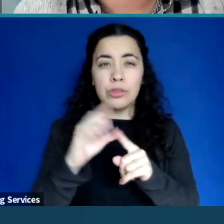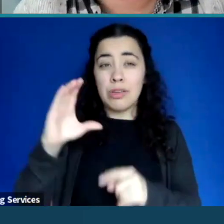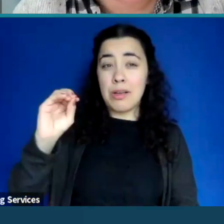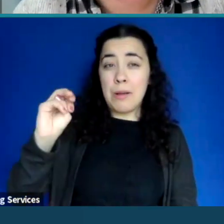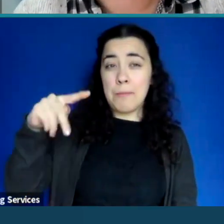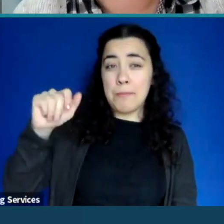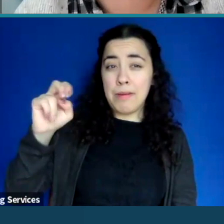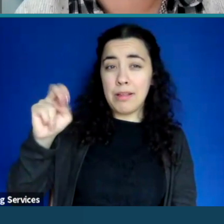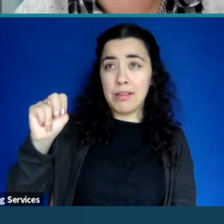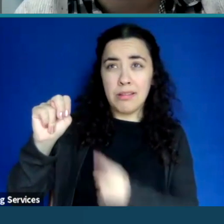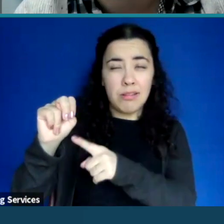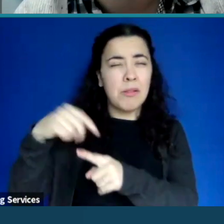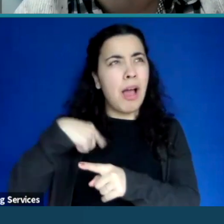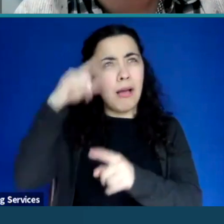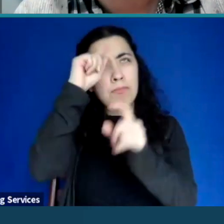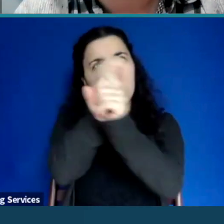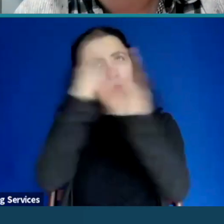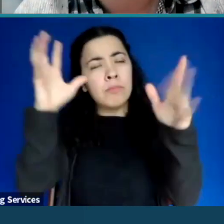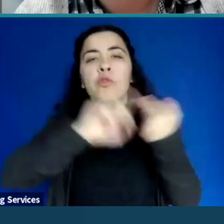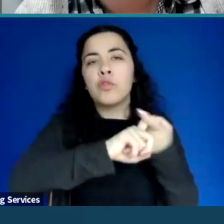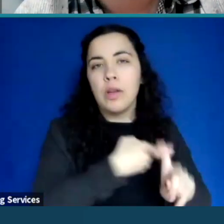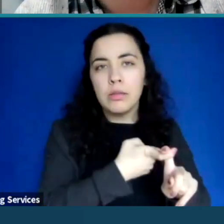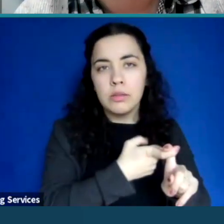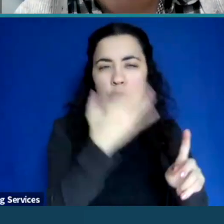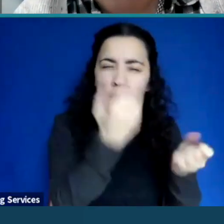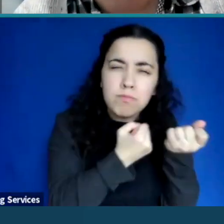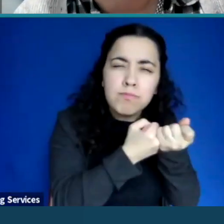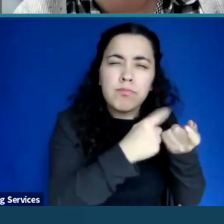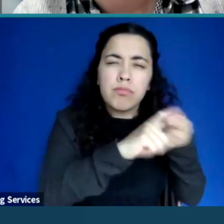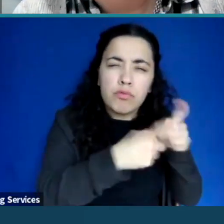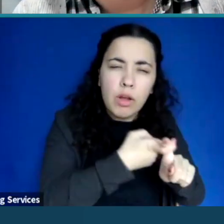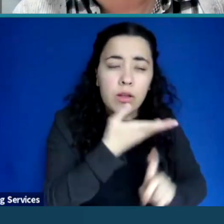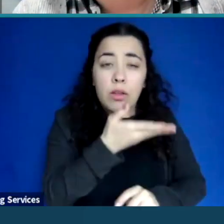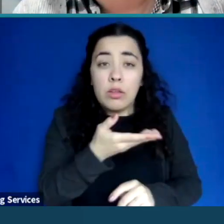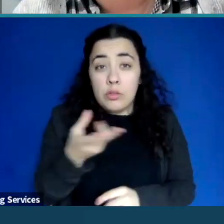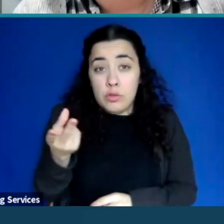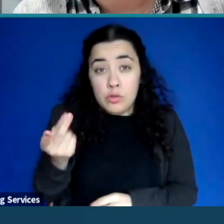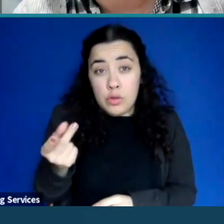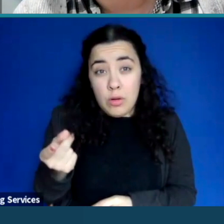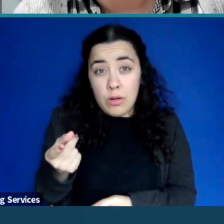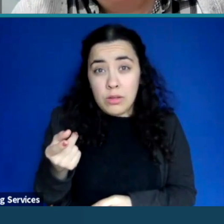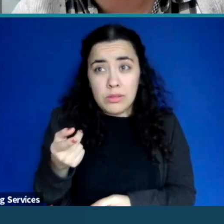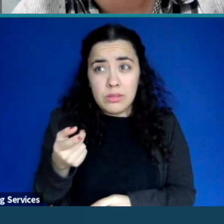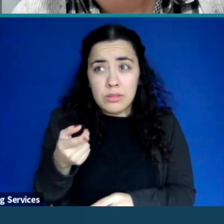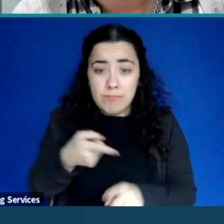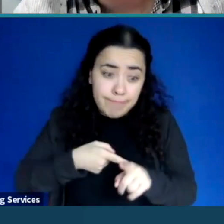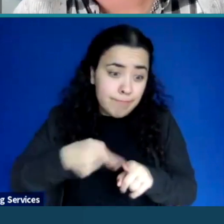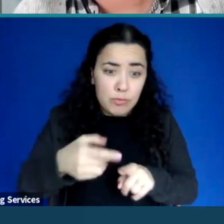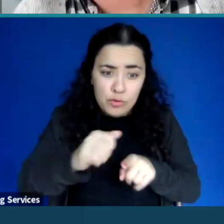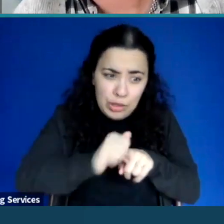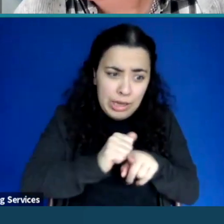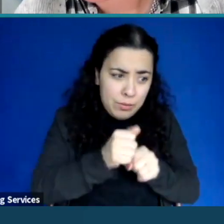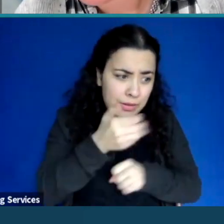think friend. And those dogs are not trained and can